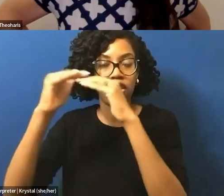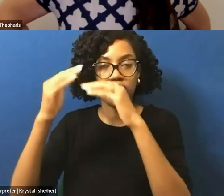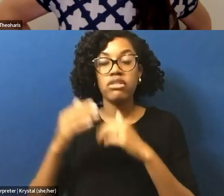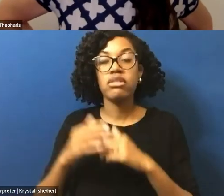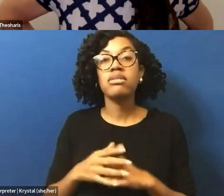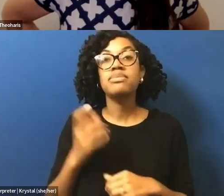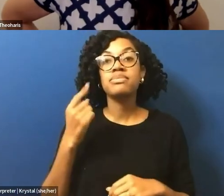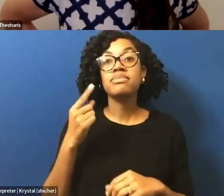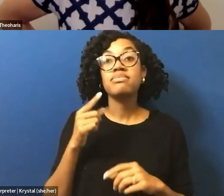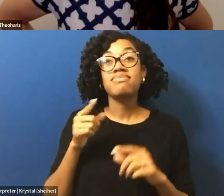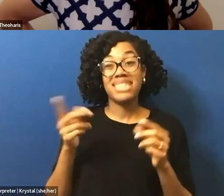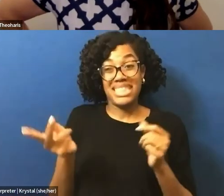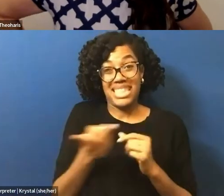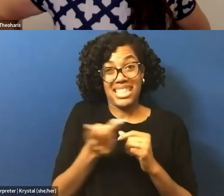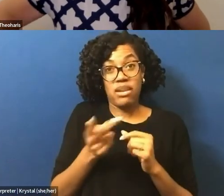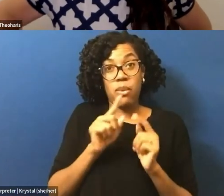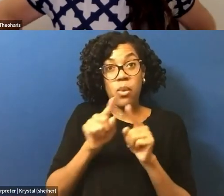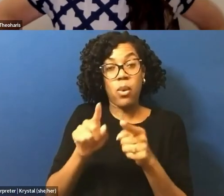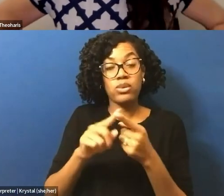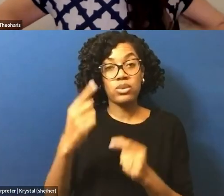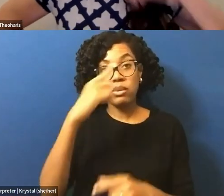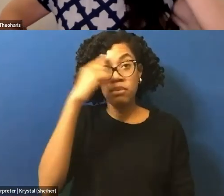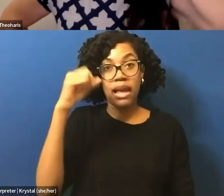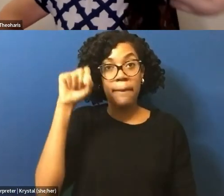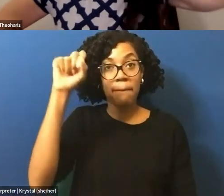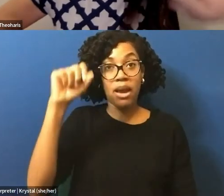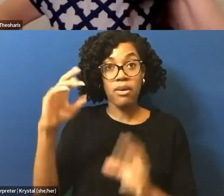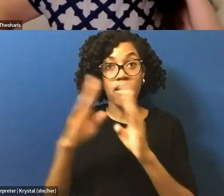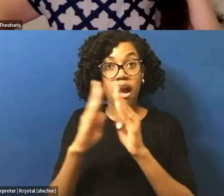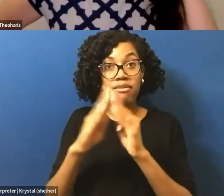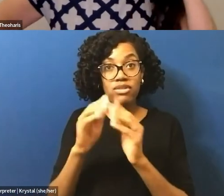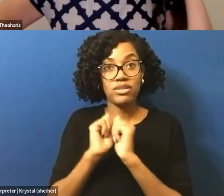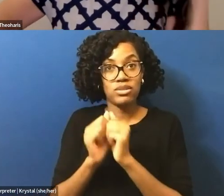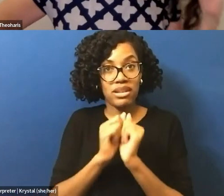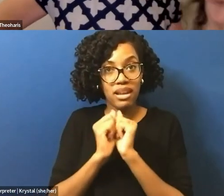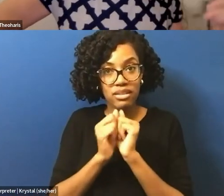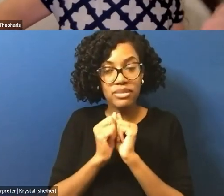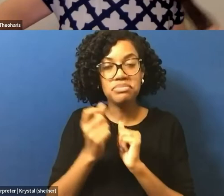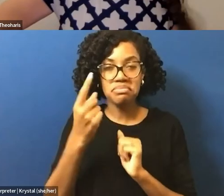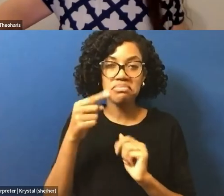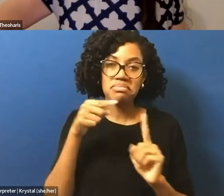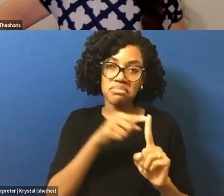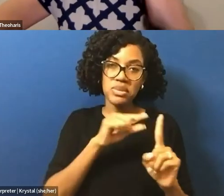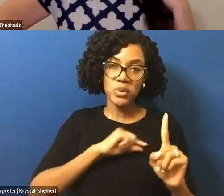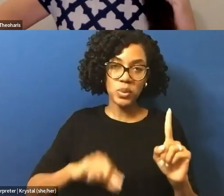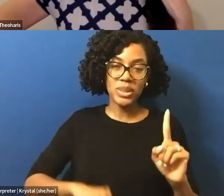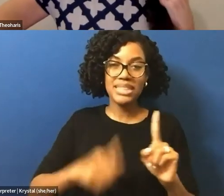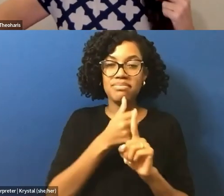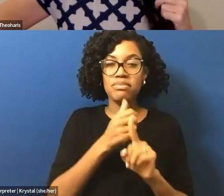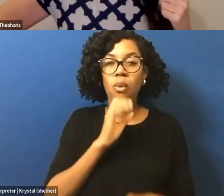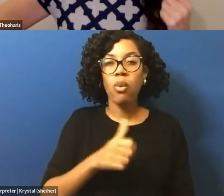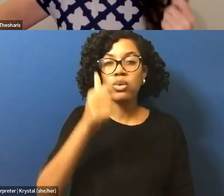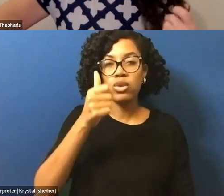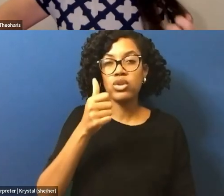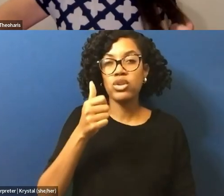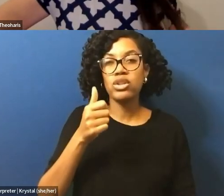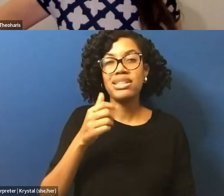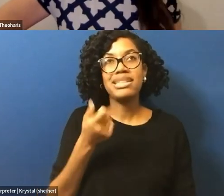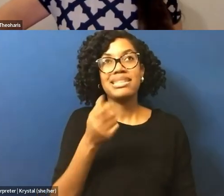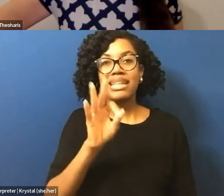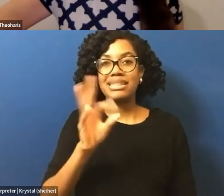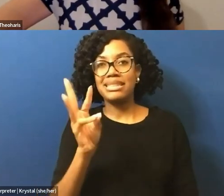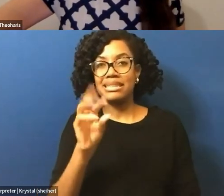Power conferences together. You know, Queen Mother Moore, again, was an elder by the 1960s. It's a series of conferences that took place between